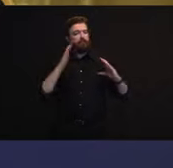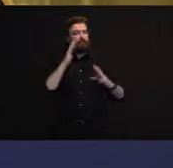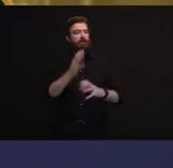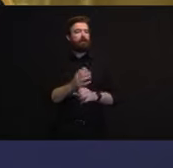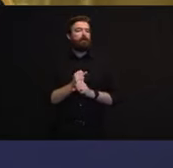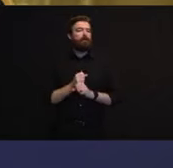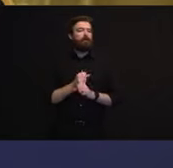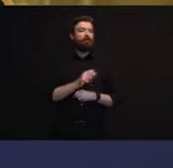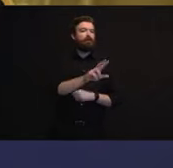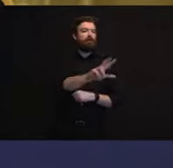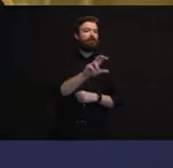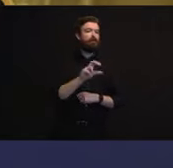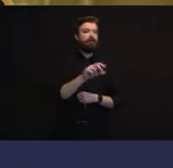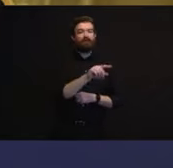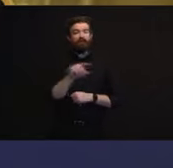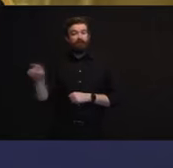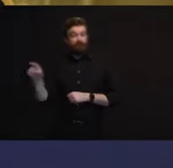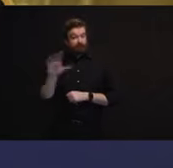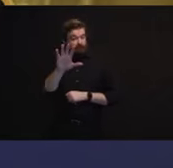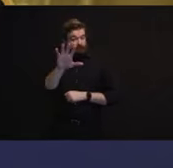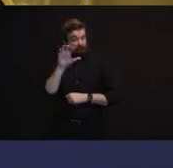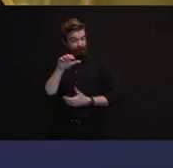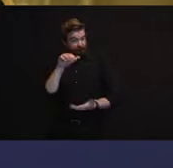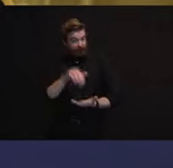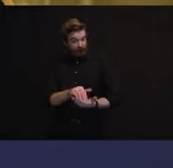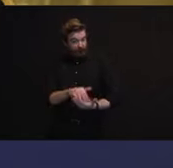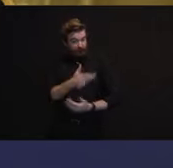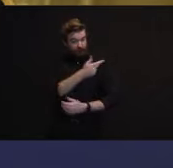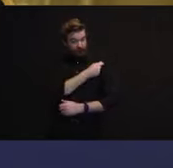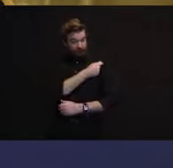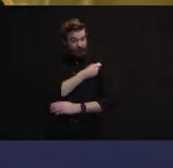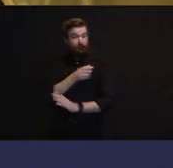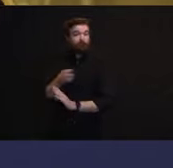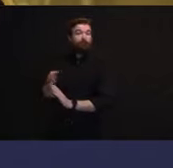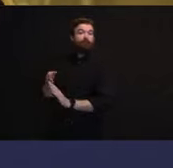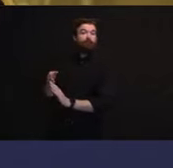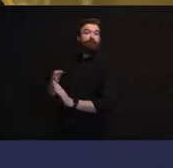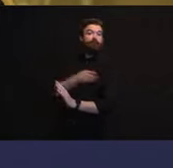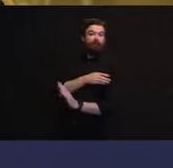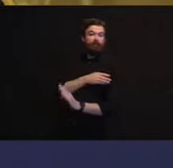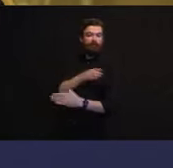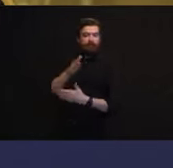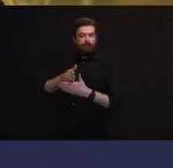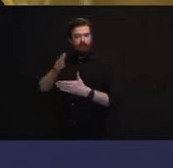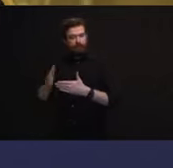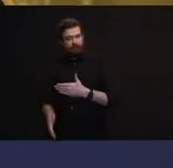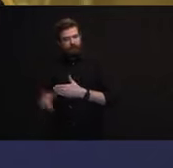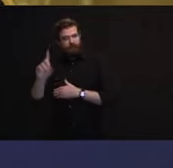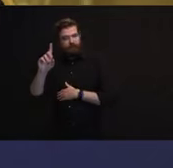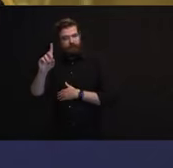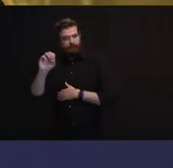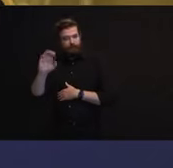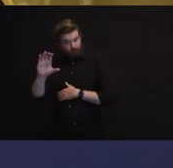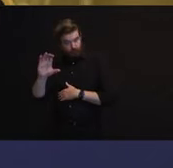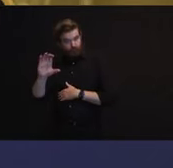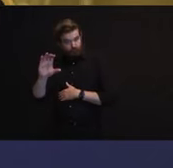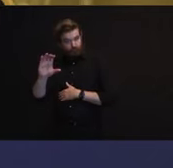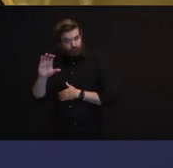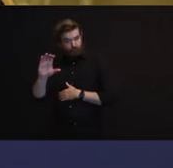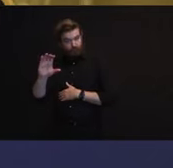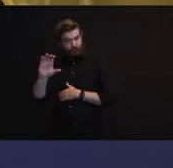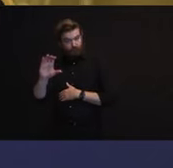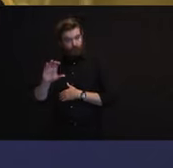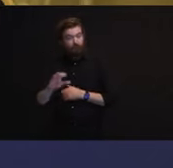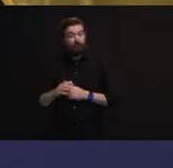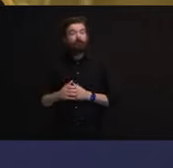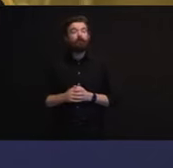December, if I had to give a number to point people toward. But the one that I am going to hang my hat on is that first wave of Pfizer, which is